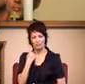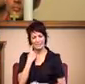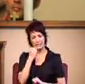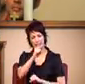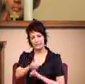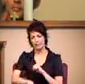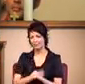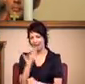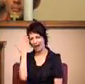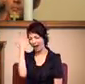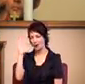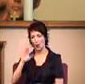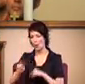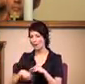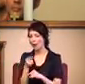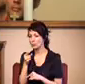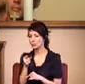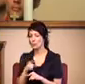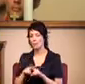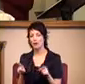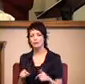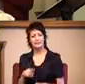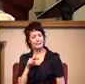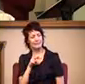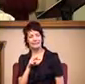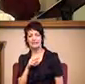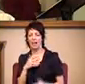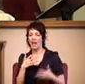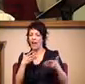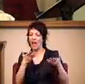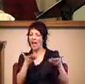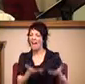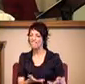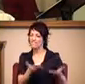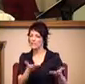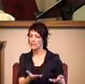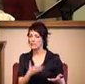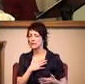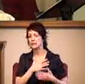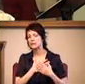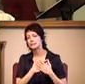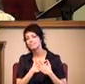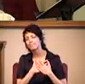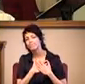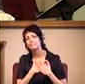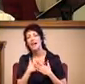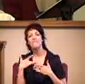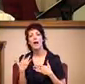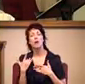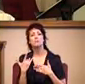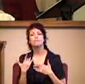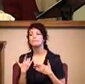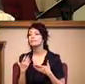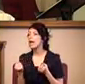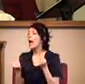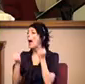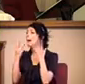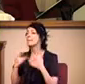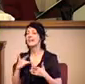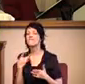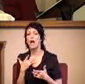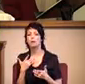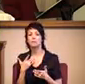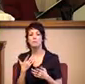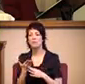don't know about you, but it just seems so heavy. How many in here have felt at one point or another or